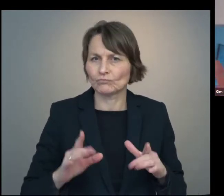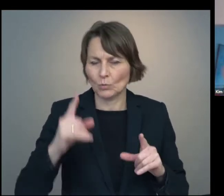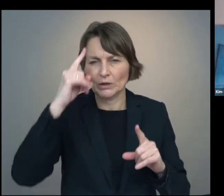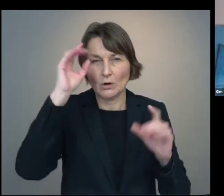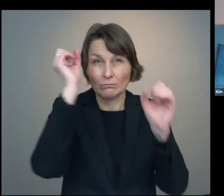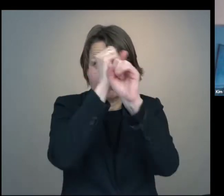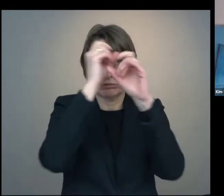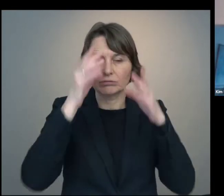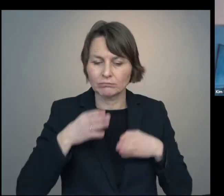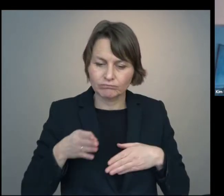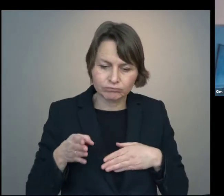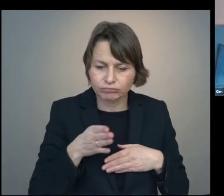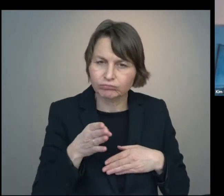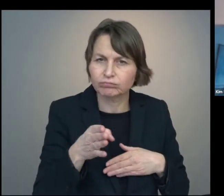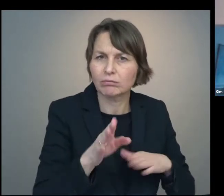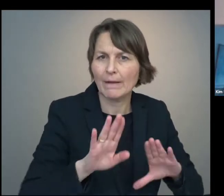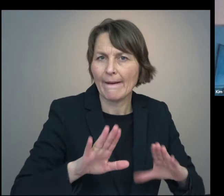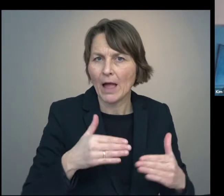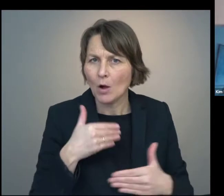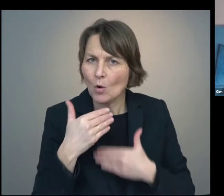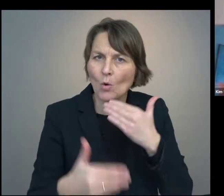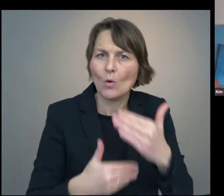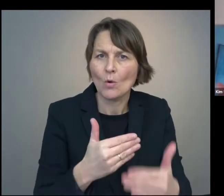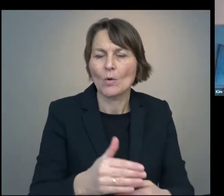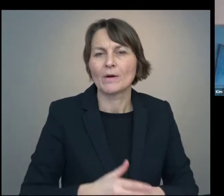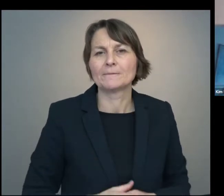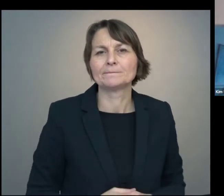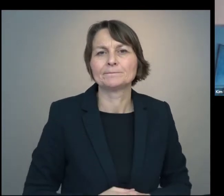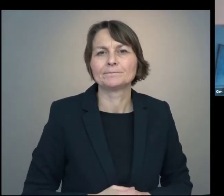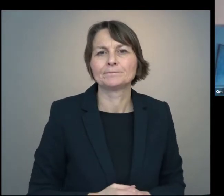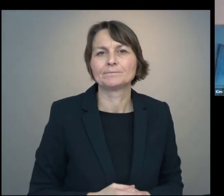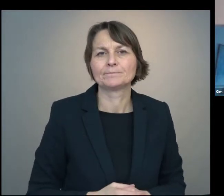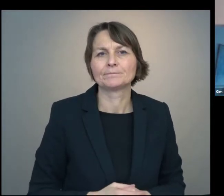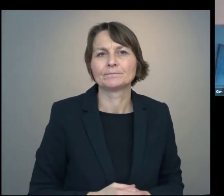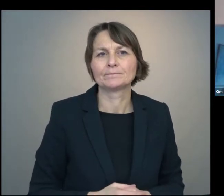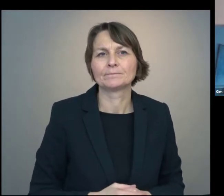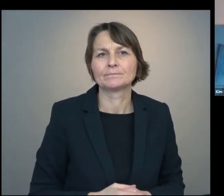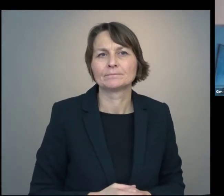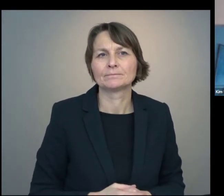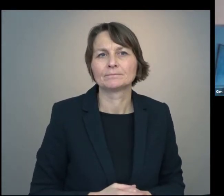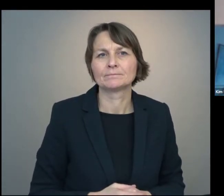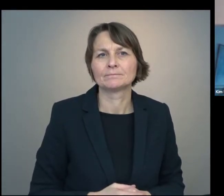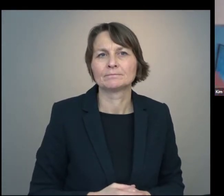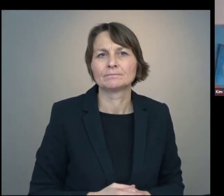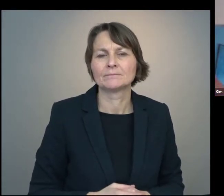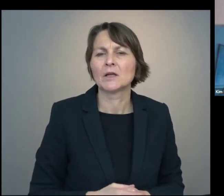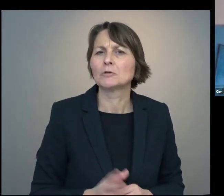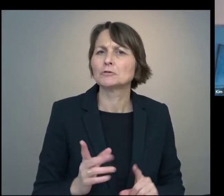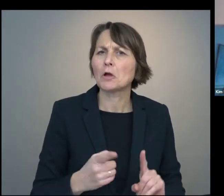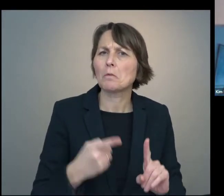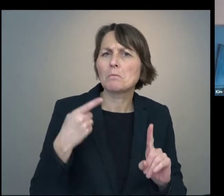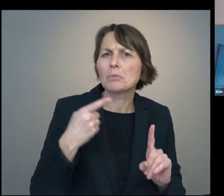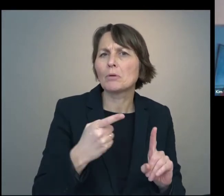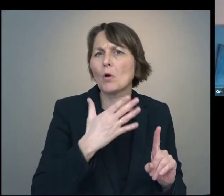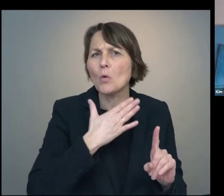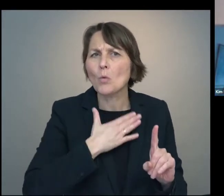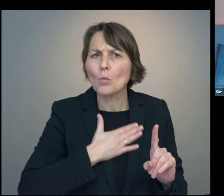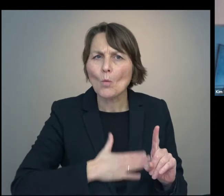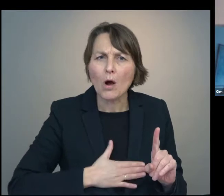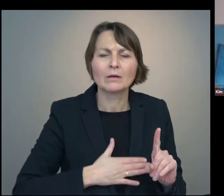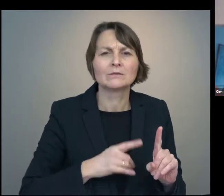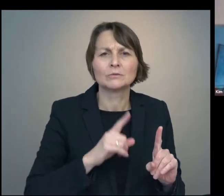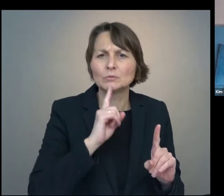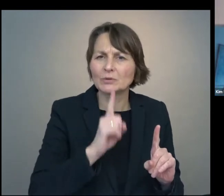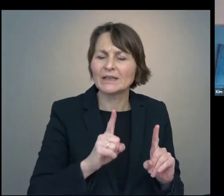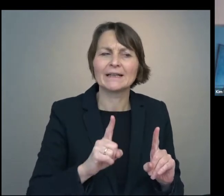that's the path we are following. And we are in this to expand the reach in